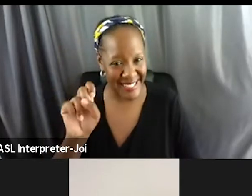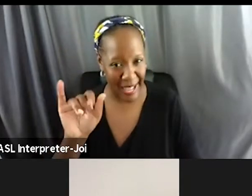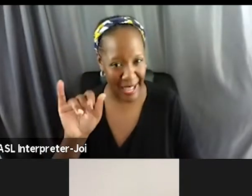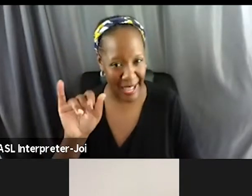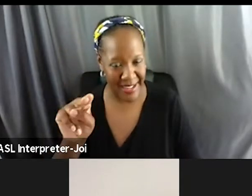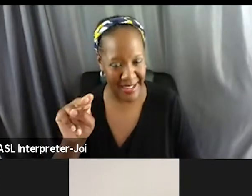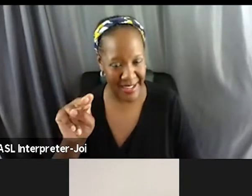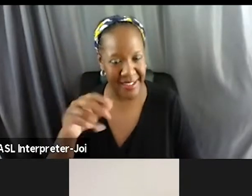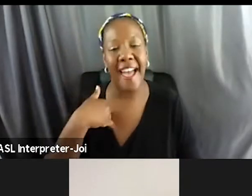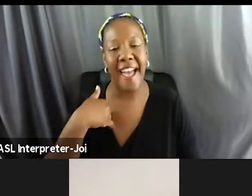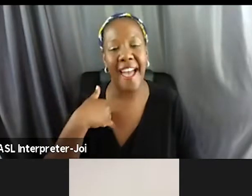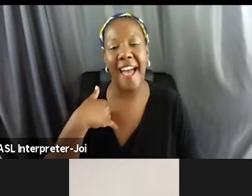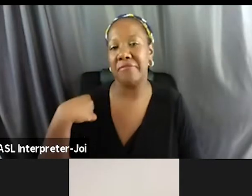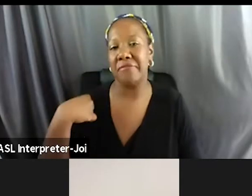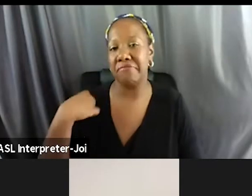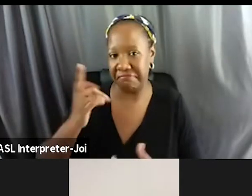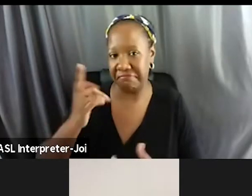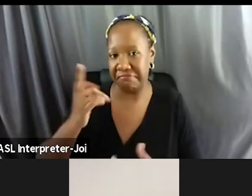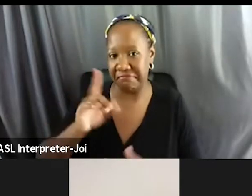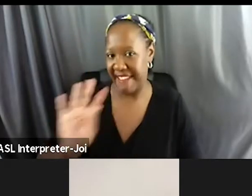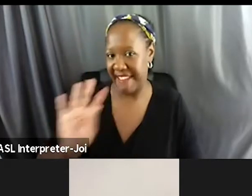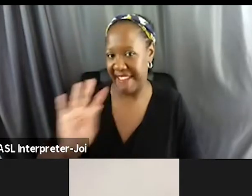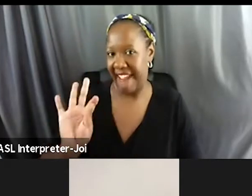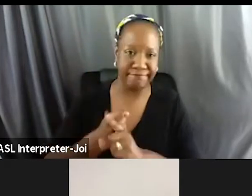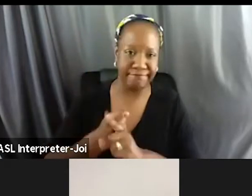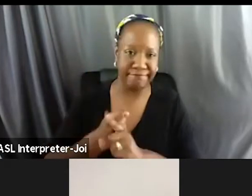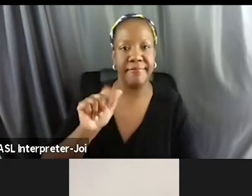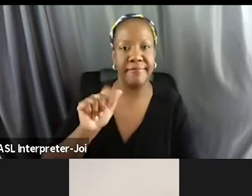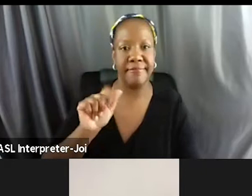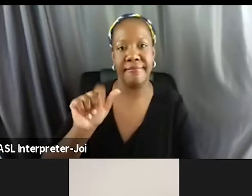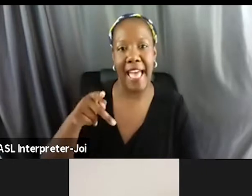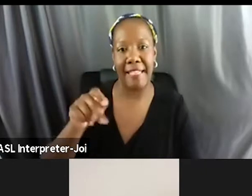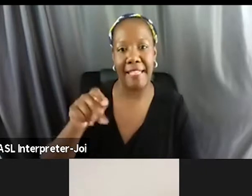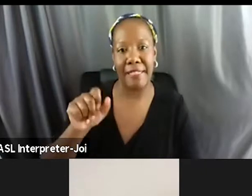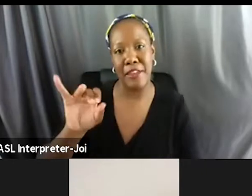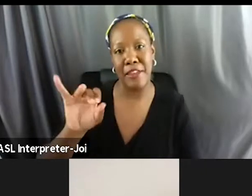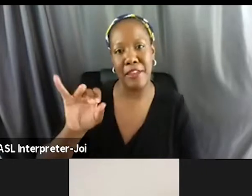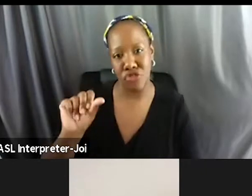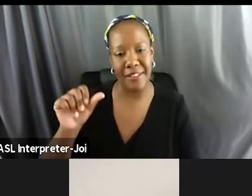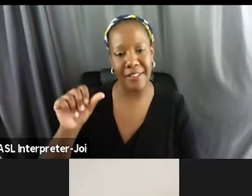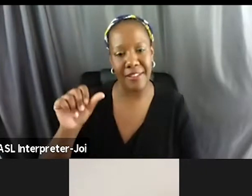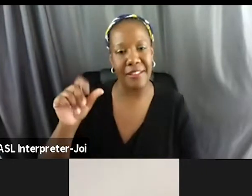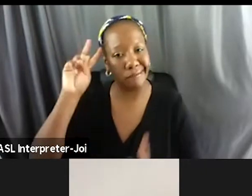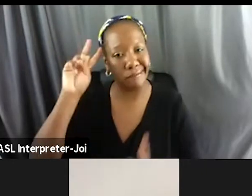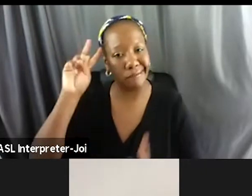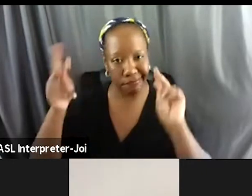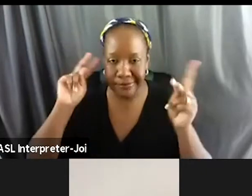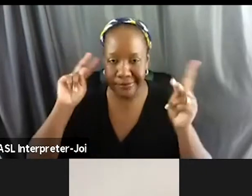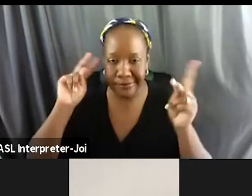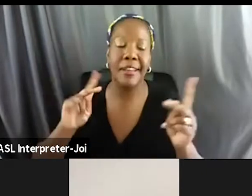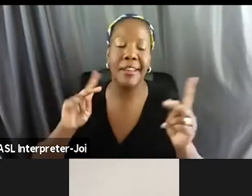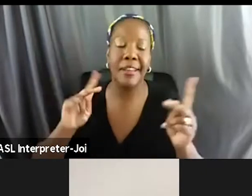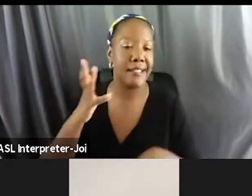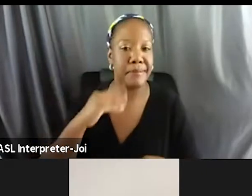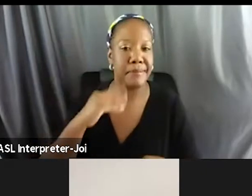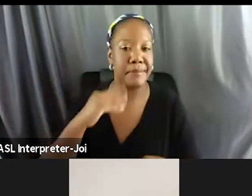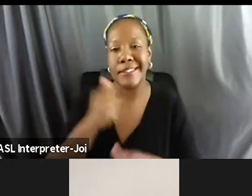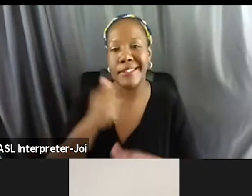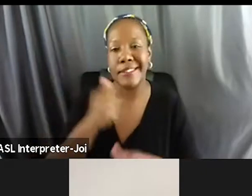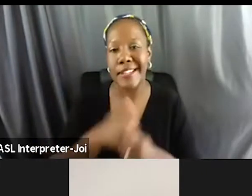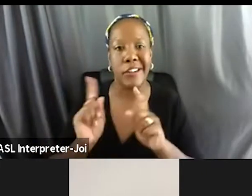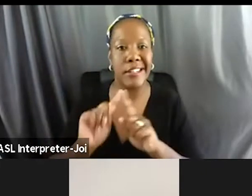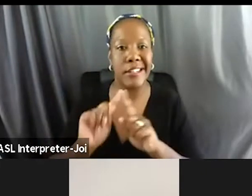alopecia since I was 9 years old, and went through all the different phases of alopecia.